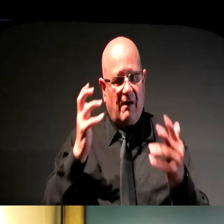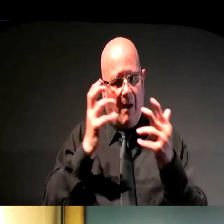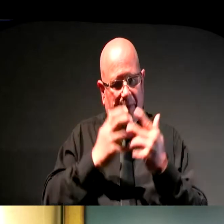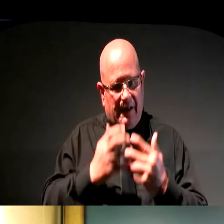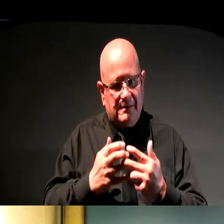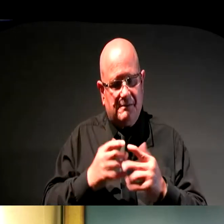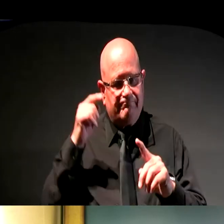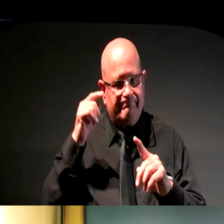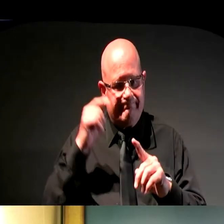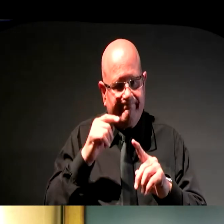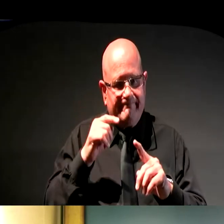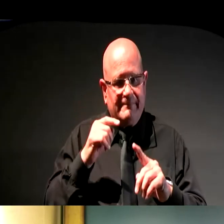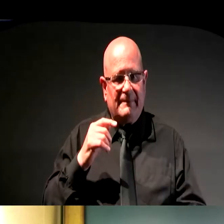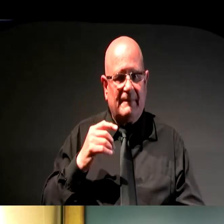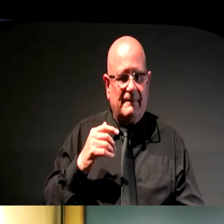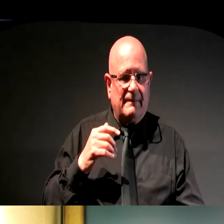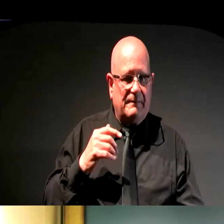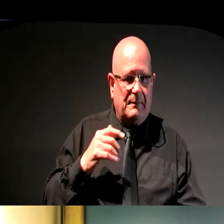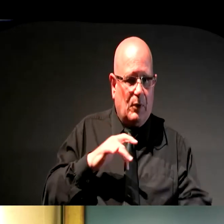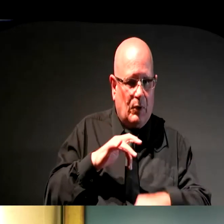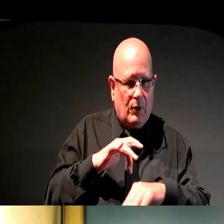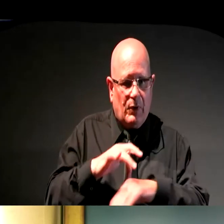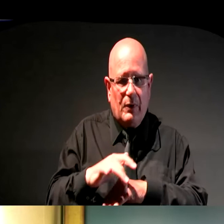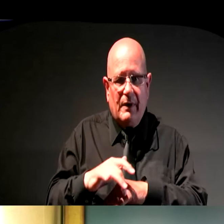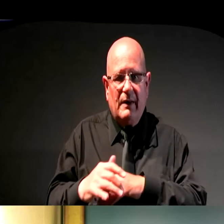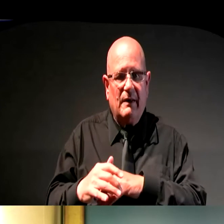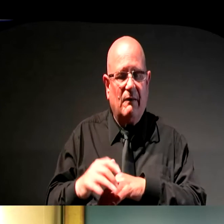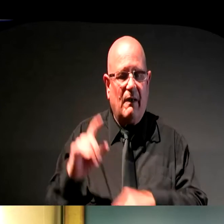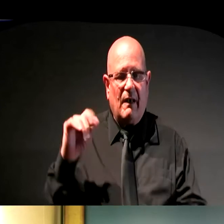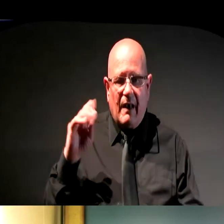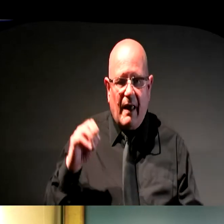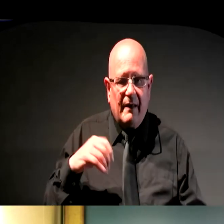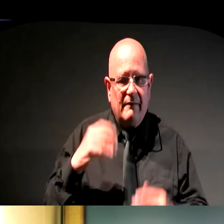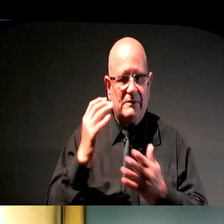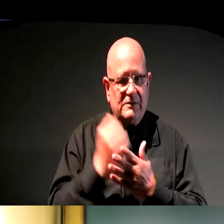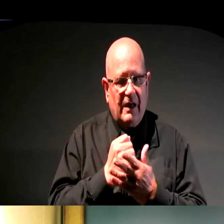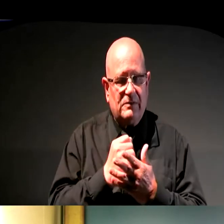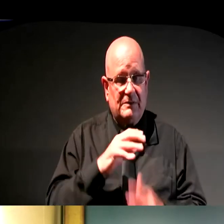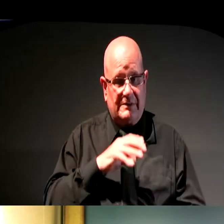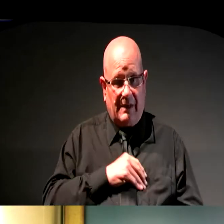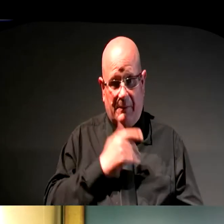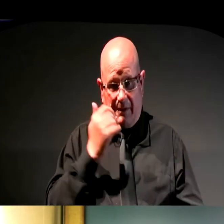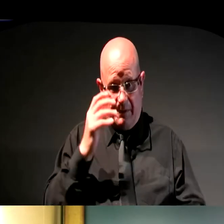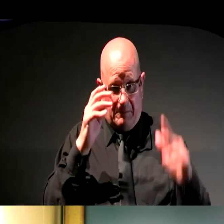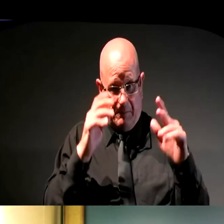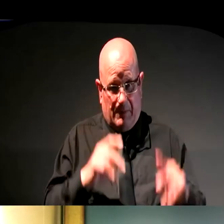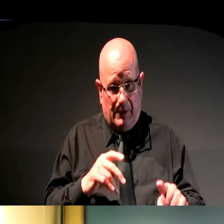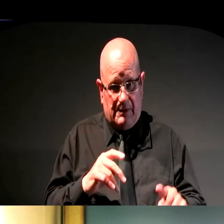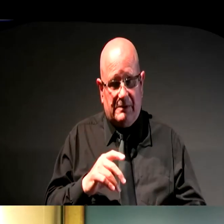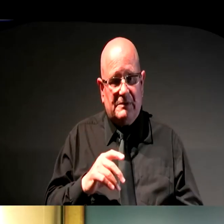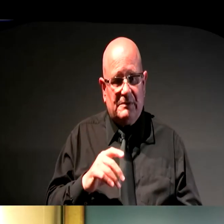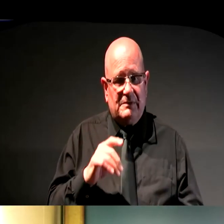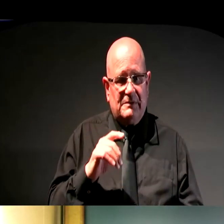around having managers who are willing to wait and see, who are willing to give it a chance and accept that just because this person does things differently doesn't mean it's